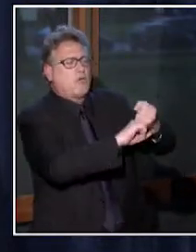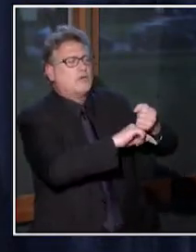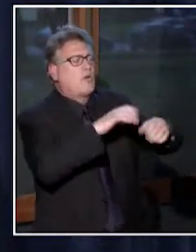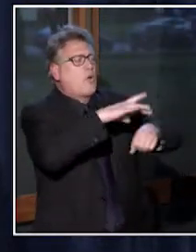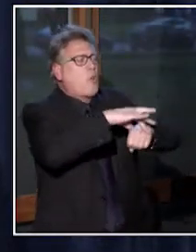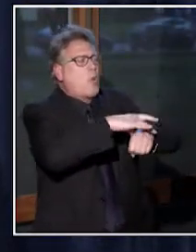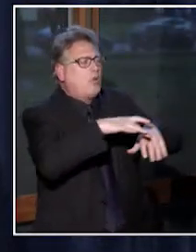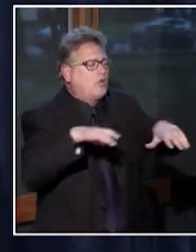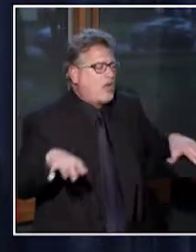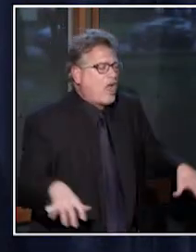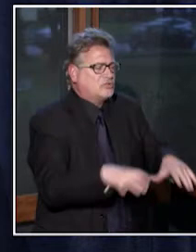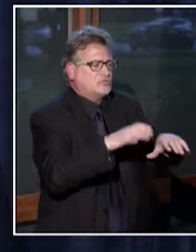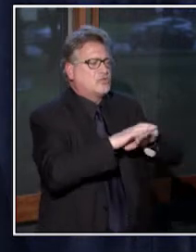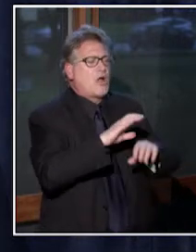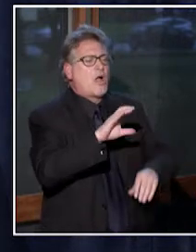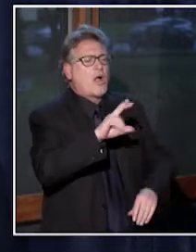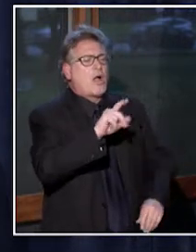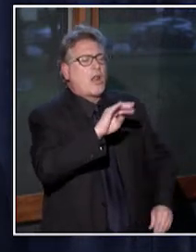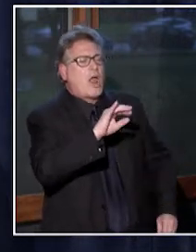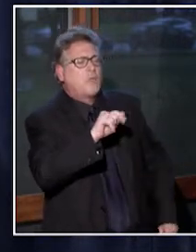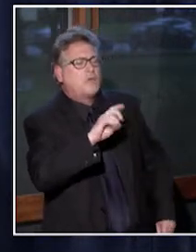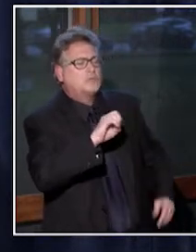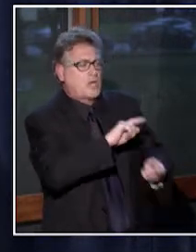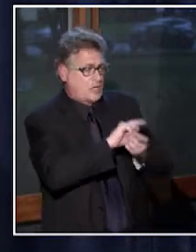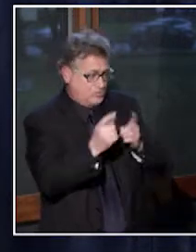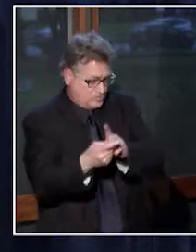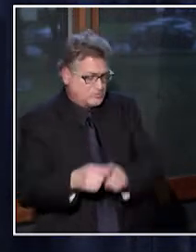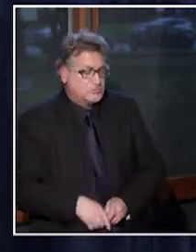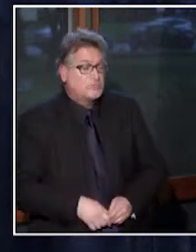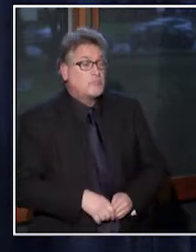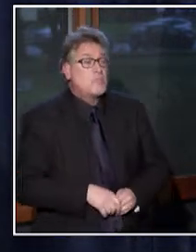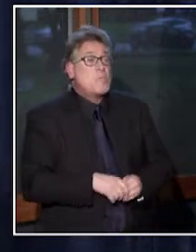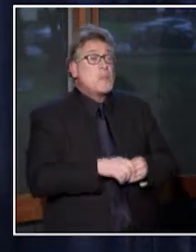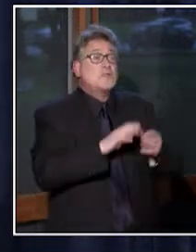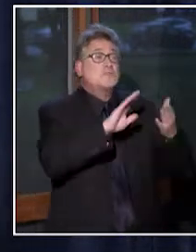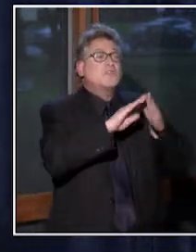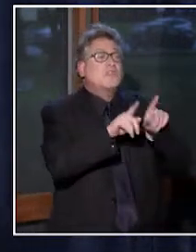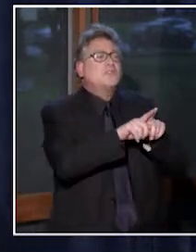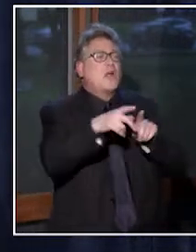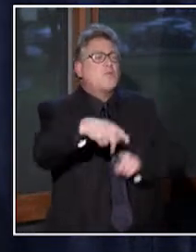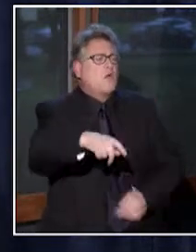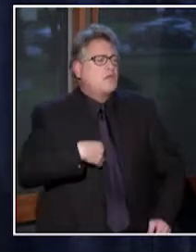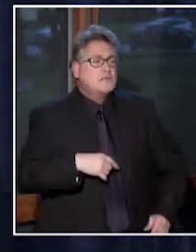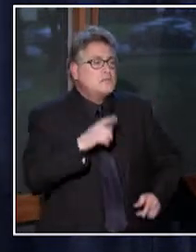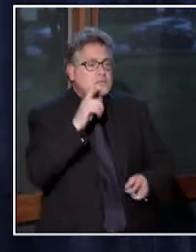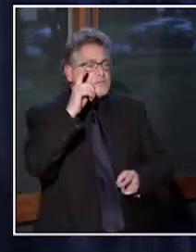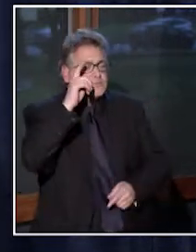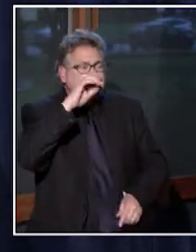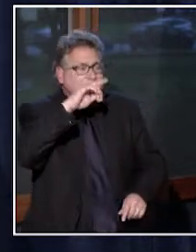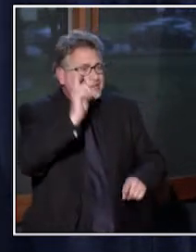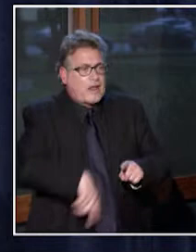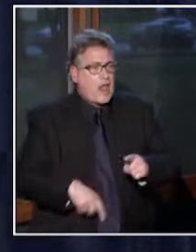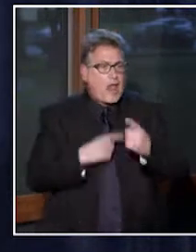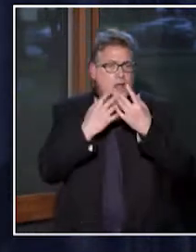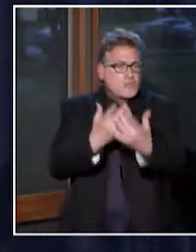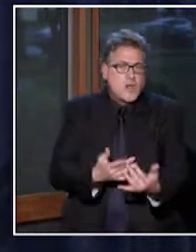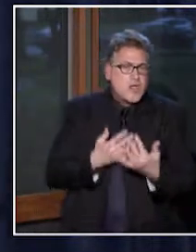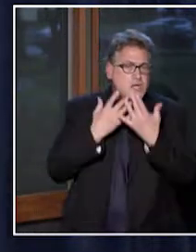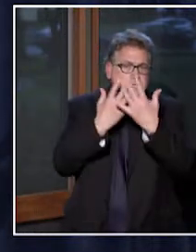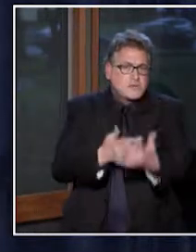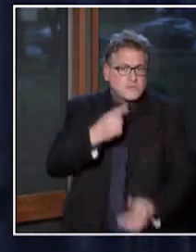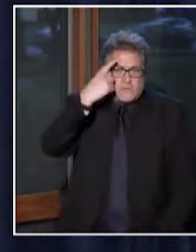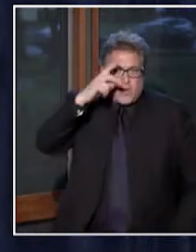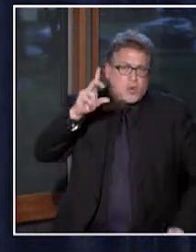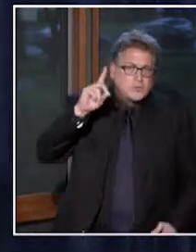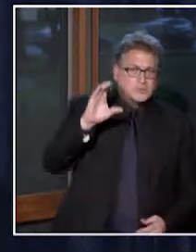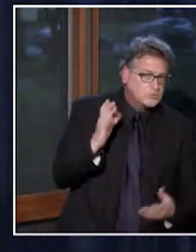on climate change. Cities like Portland cannot afford to wait for Washington, D.C. We can't afford